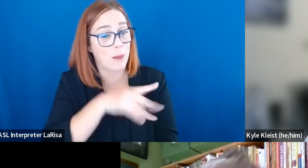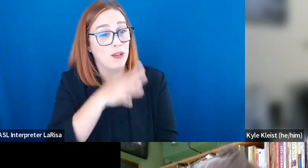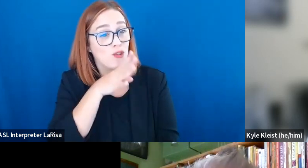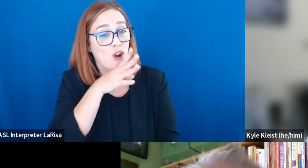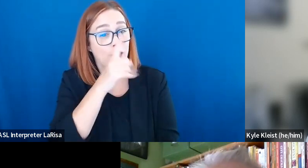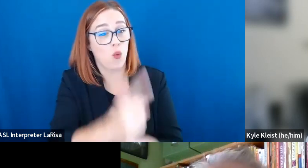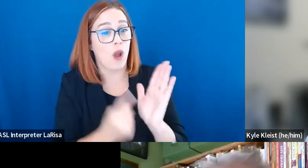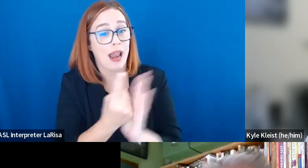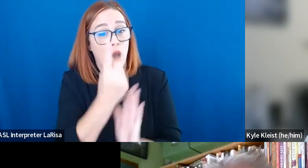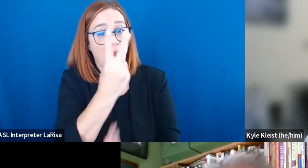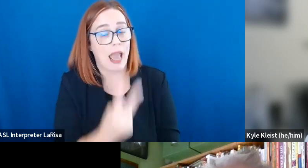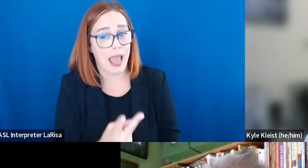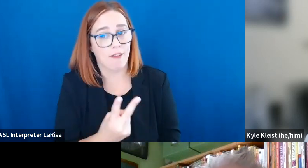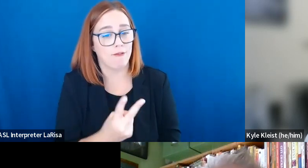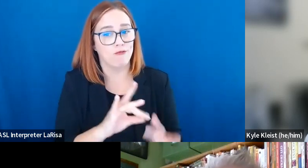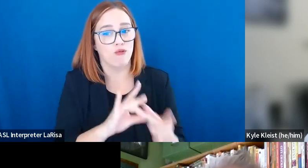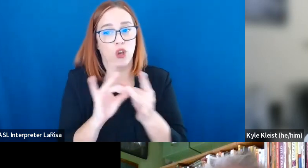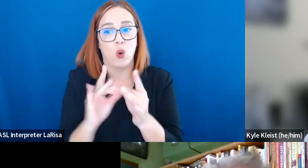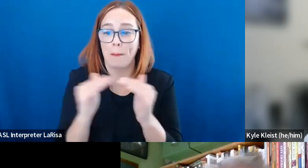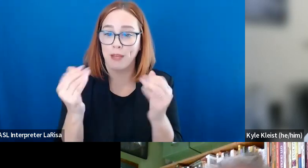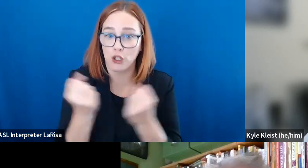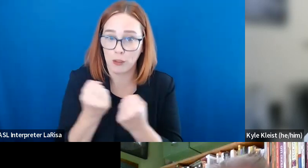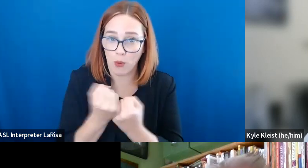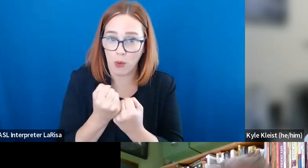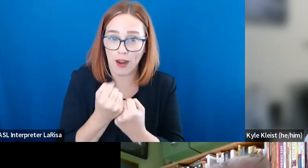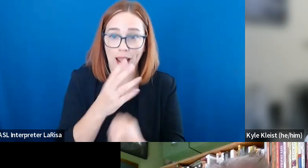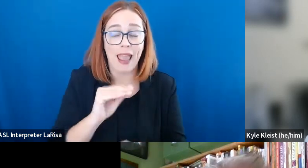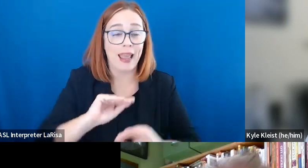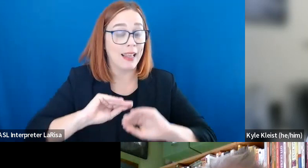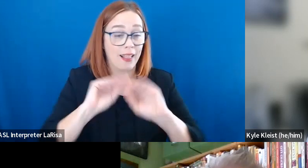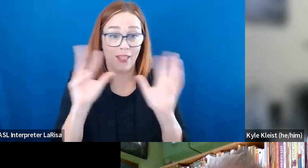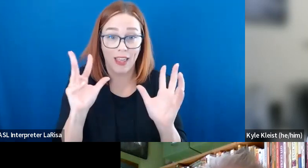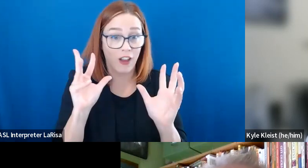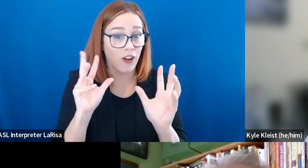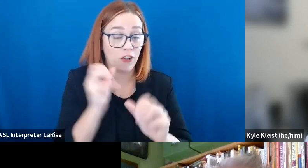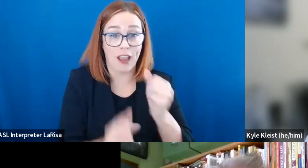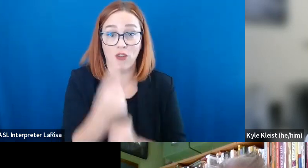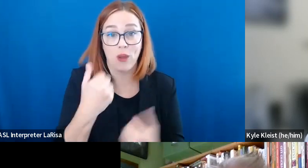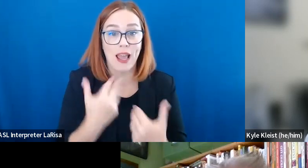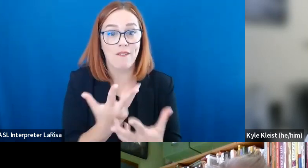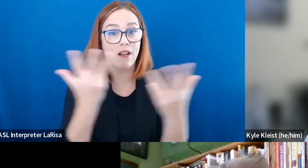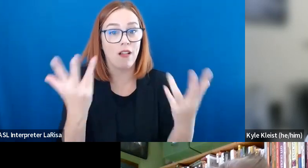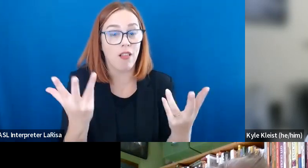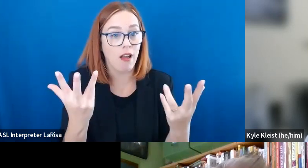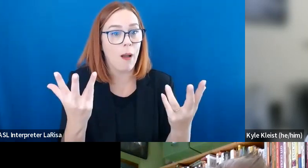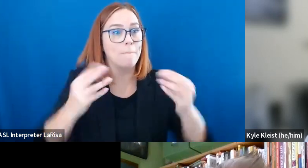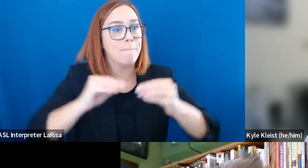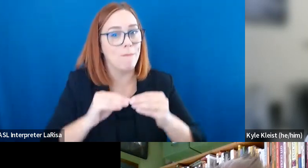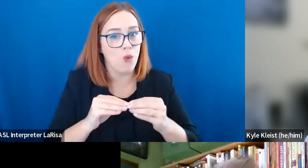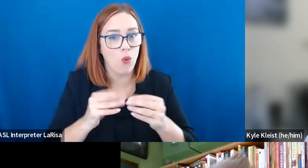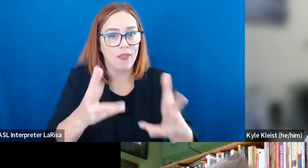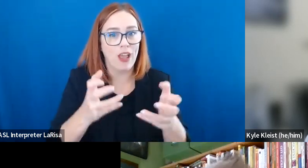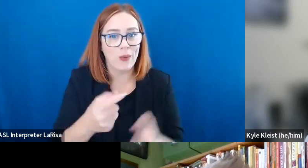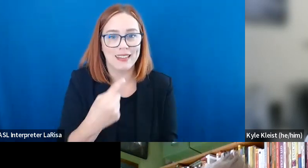and clearly everybody has a lot more to say. So thank you for being such terrific